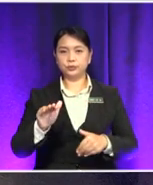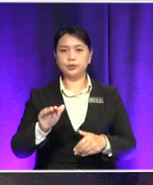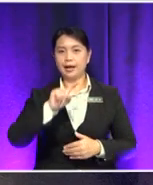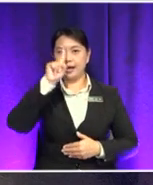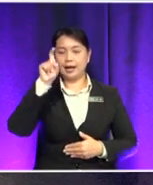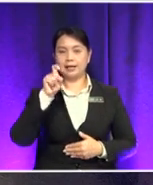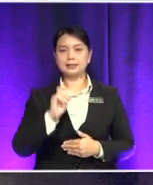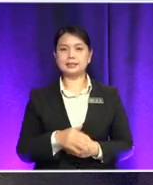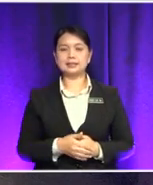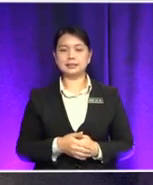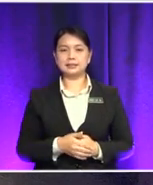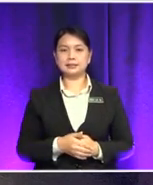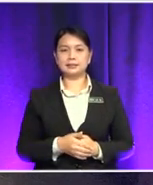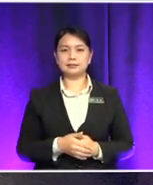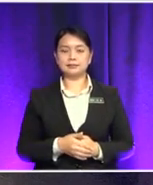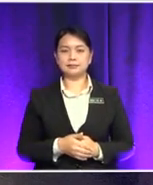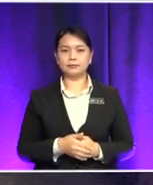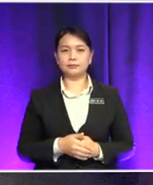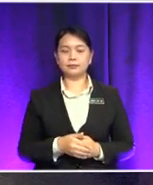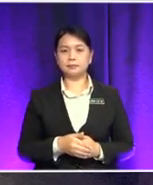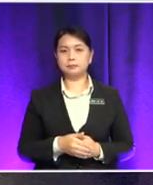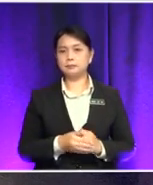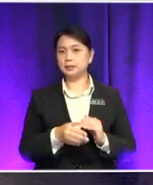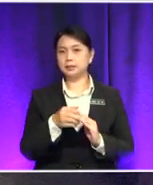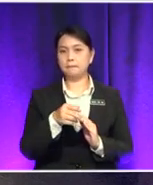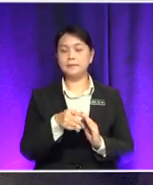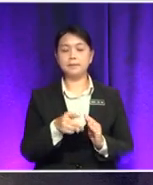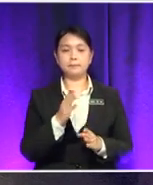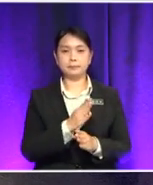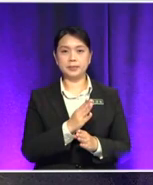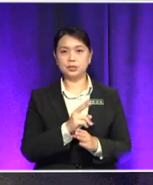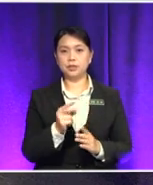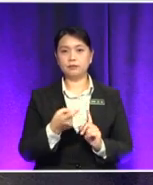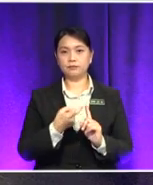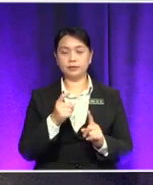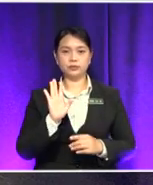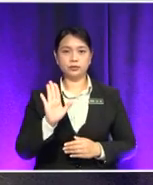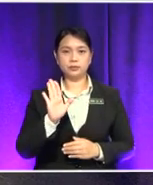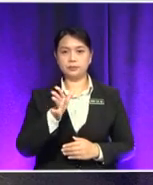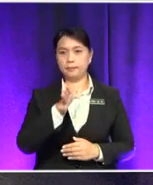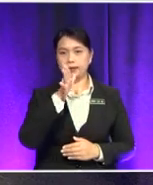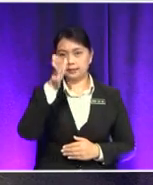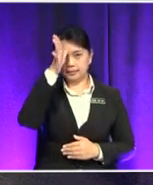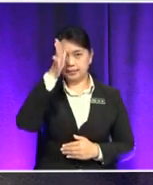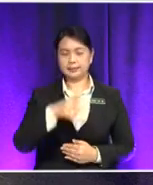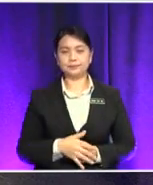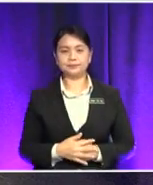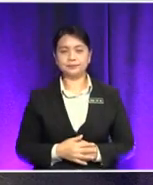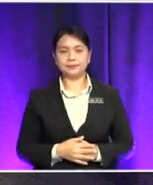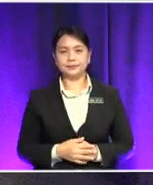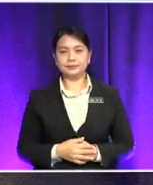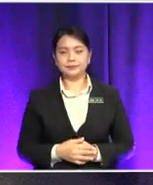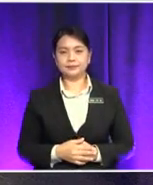your parents. Okay, can we give Alpha how many? There would be Atia. Oh,